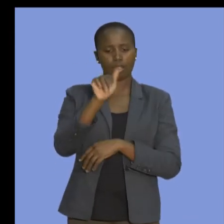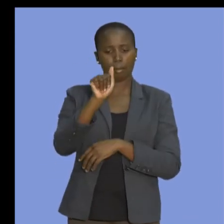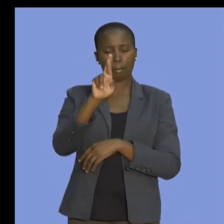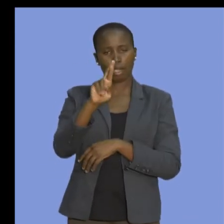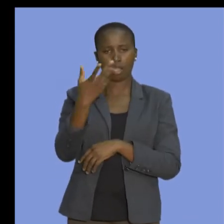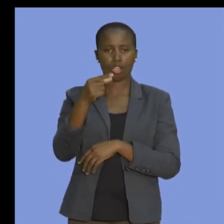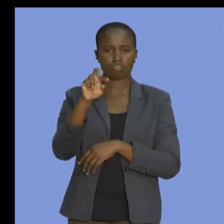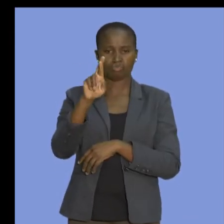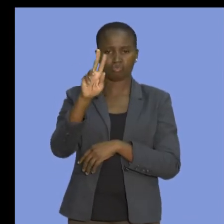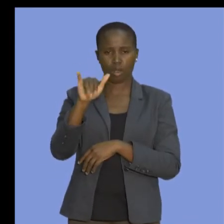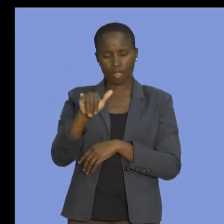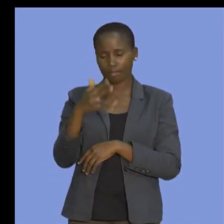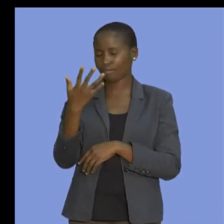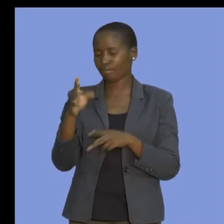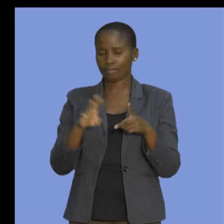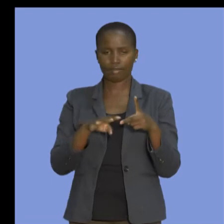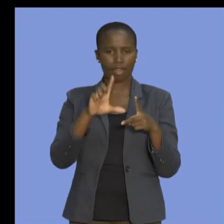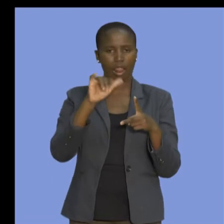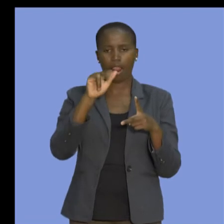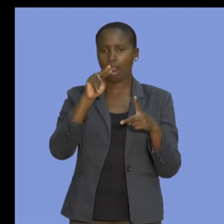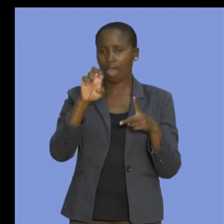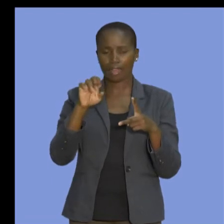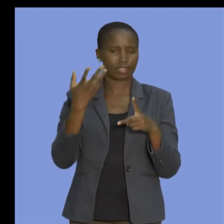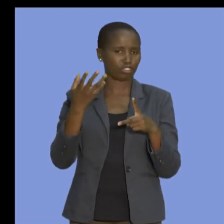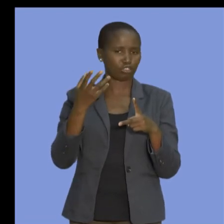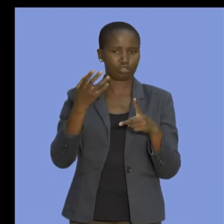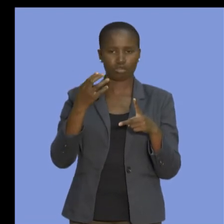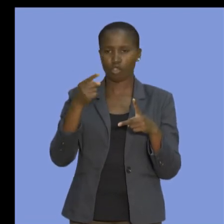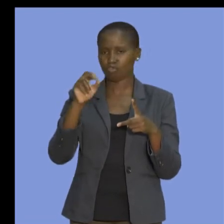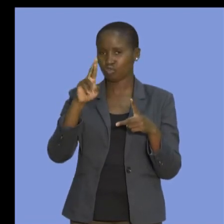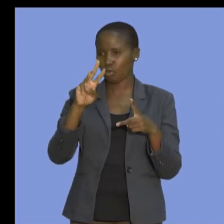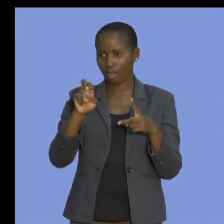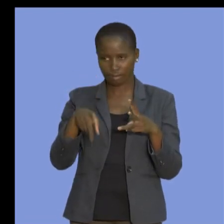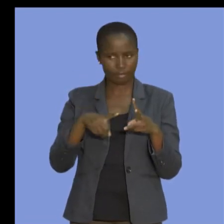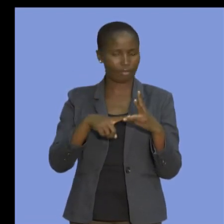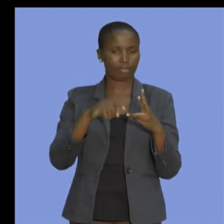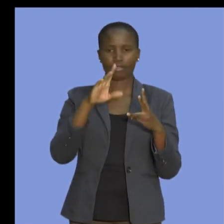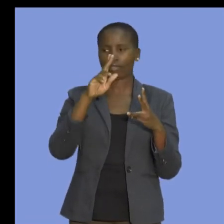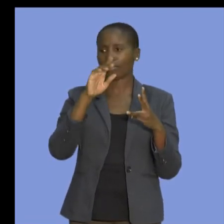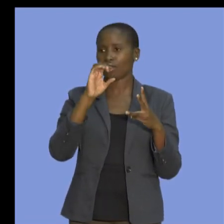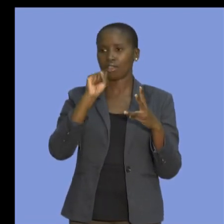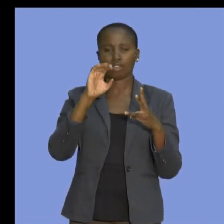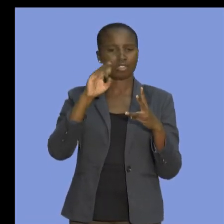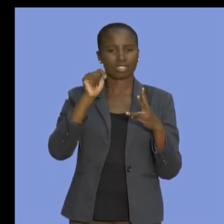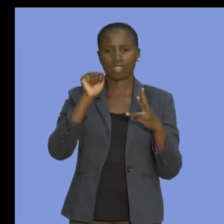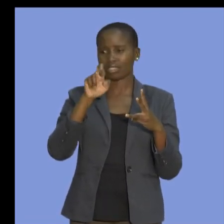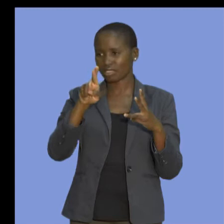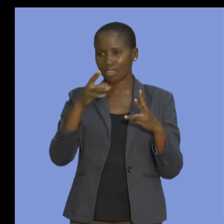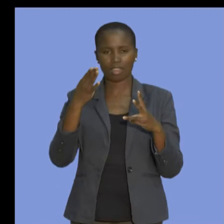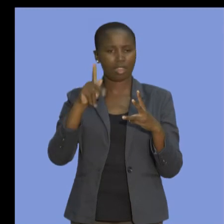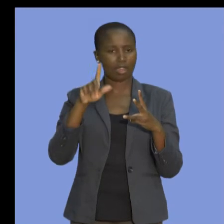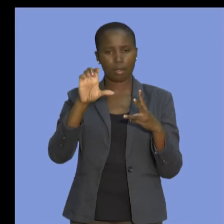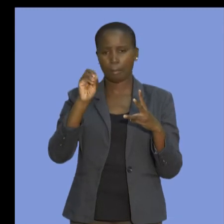Whisker plot. Scatter chart, cumulative frequency, frequency polygon. This will be